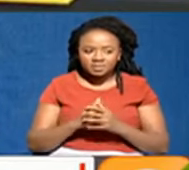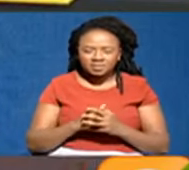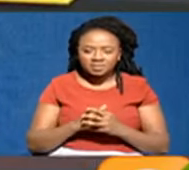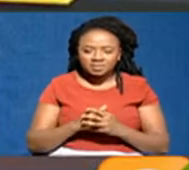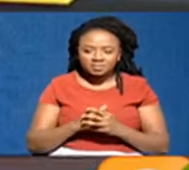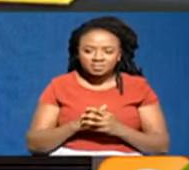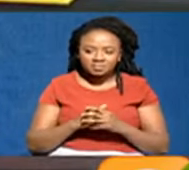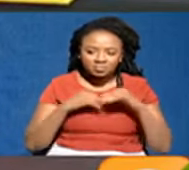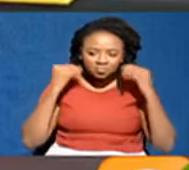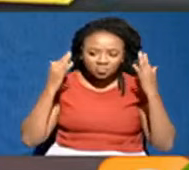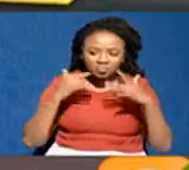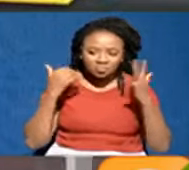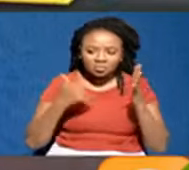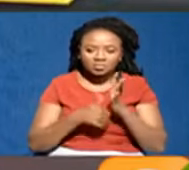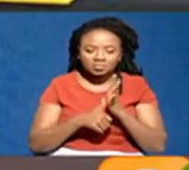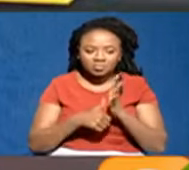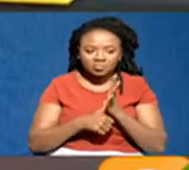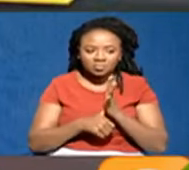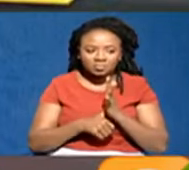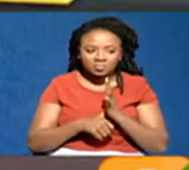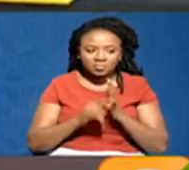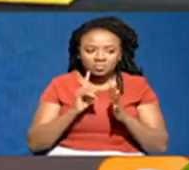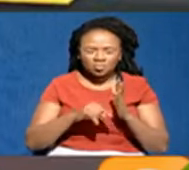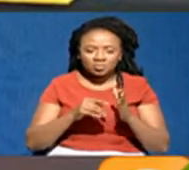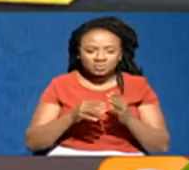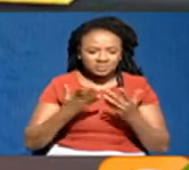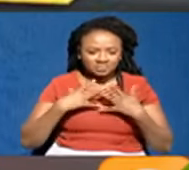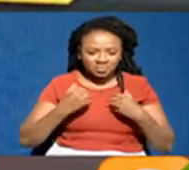worrying trend is the issue of speeding.